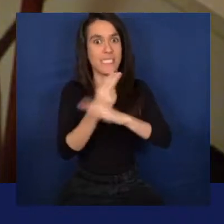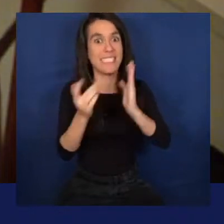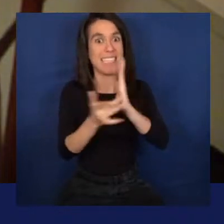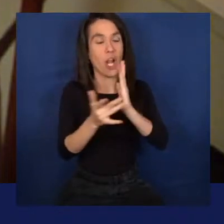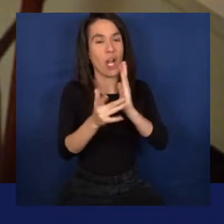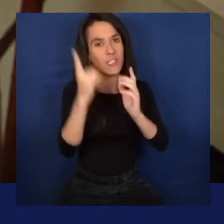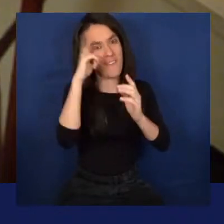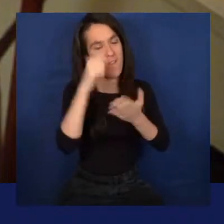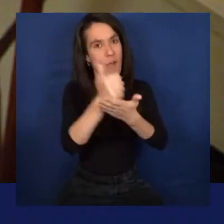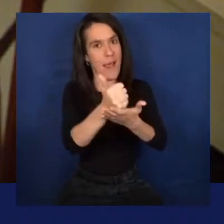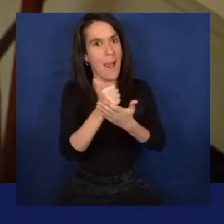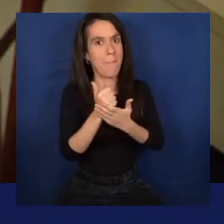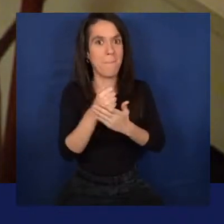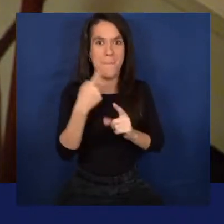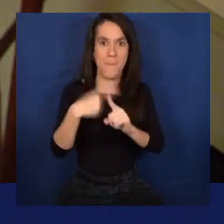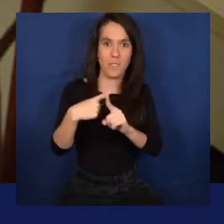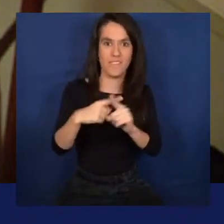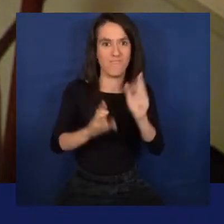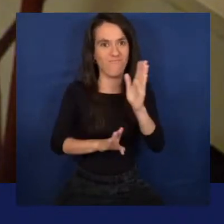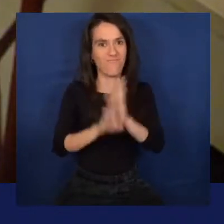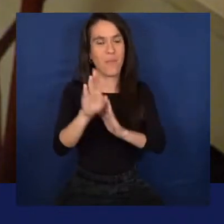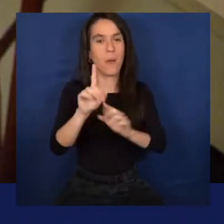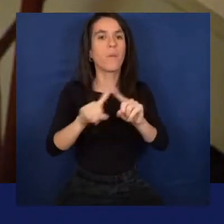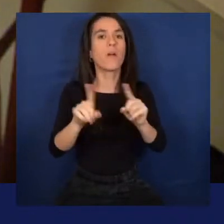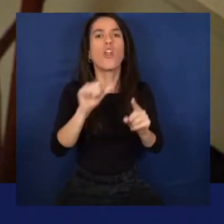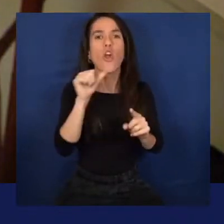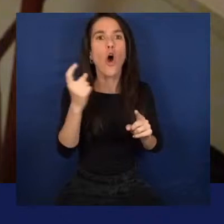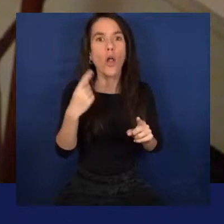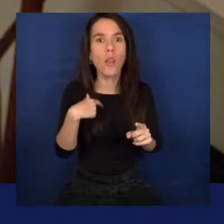But again, don't just listen to a computer.